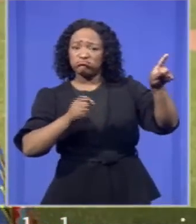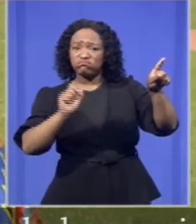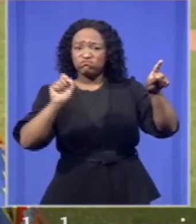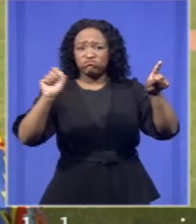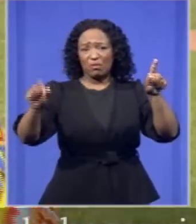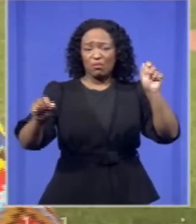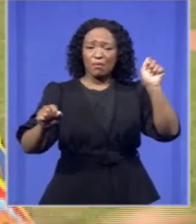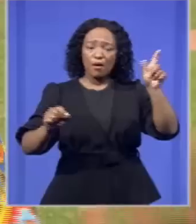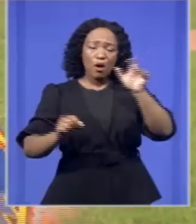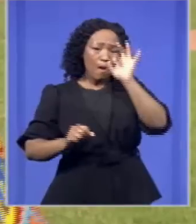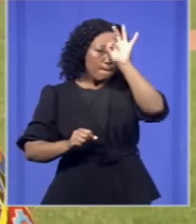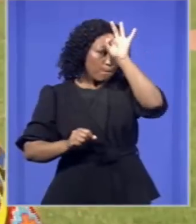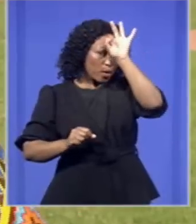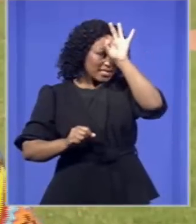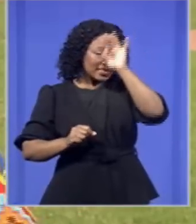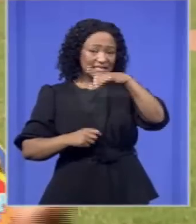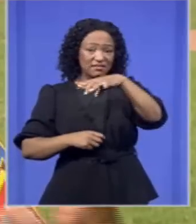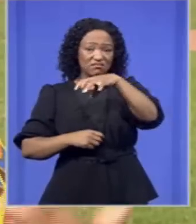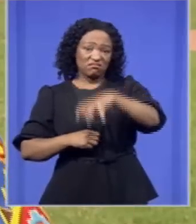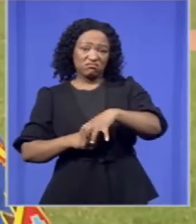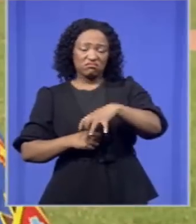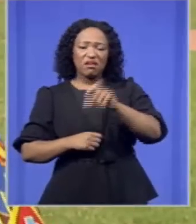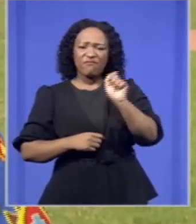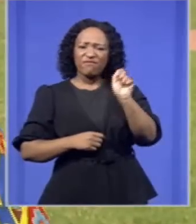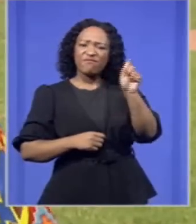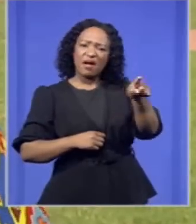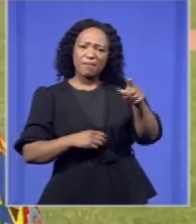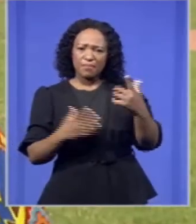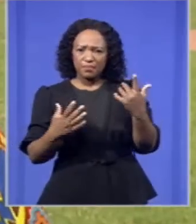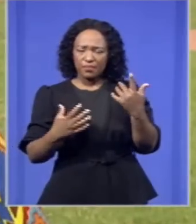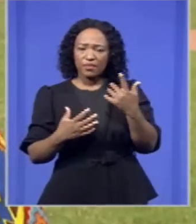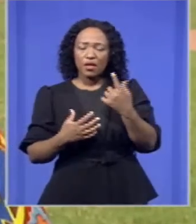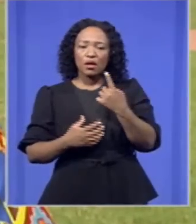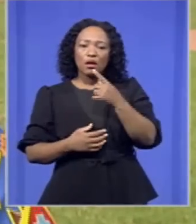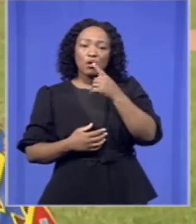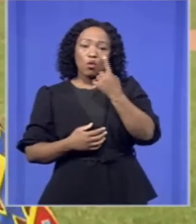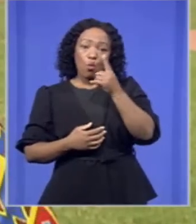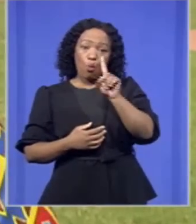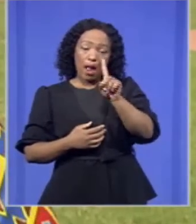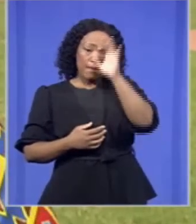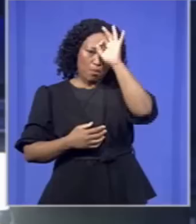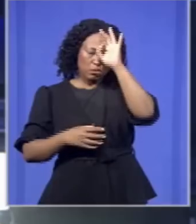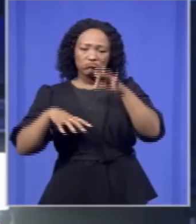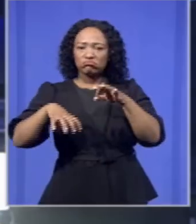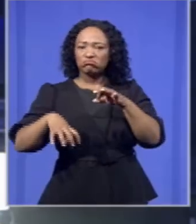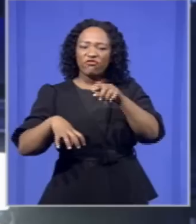stations. Almost 3 wards that are almost policed by 1 police station.